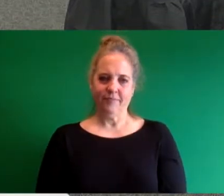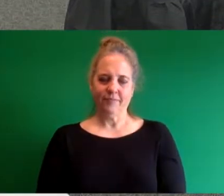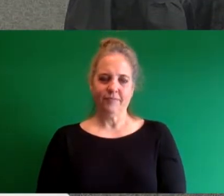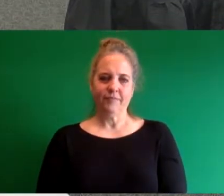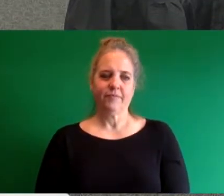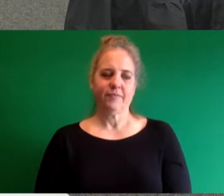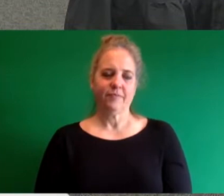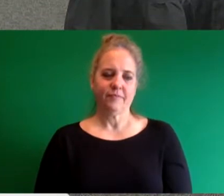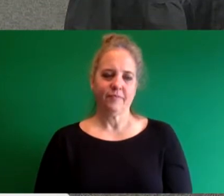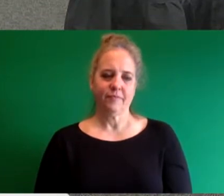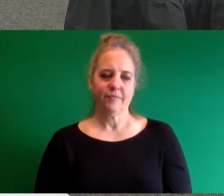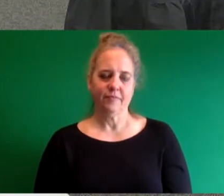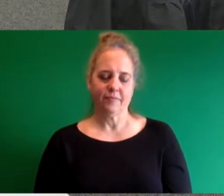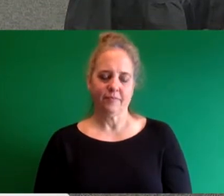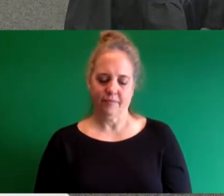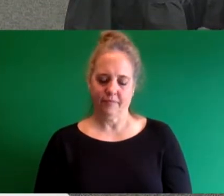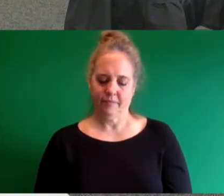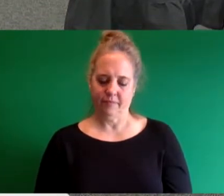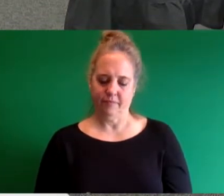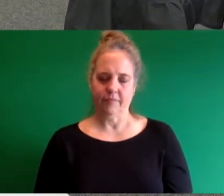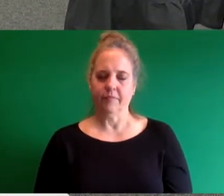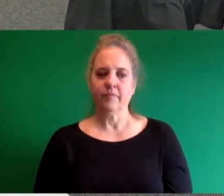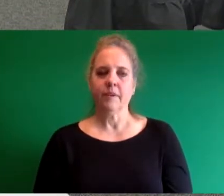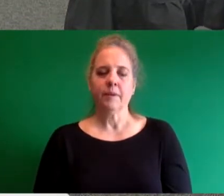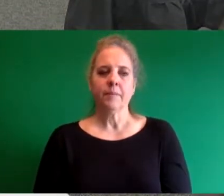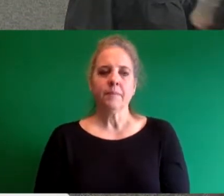So then there's